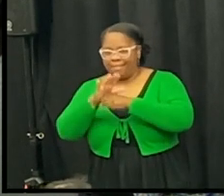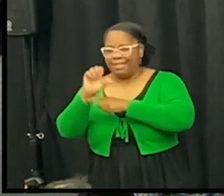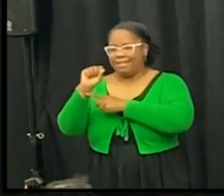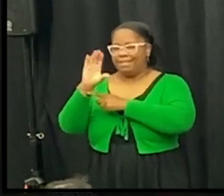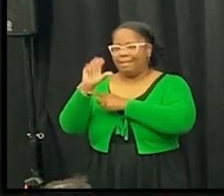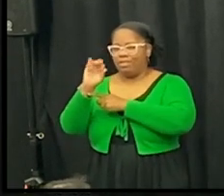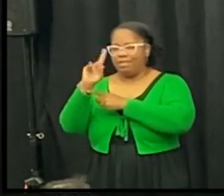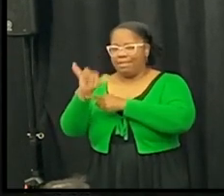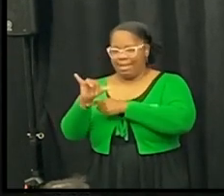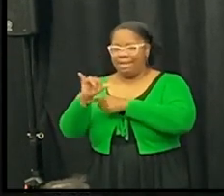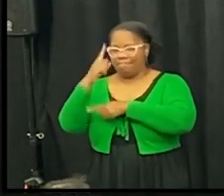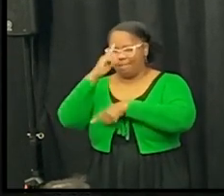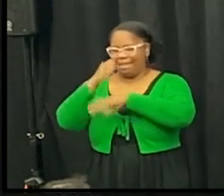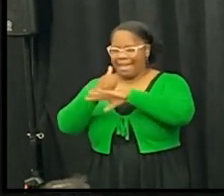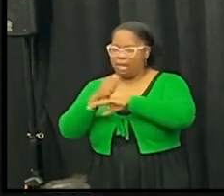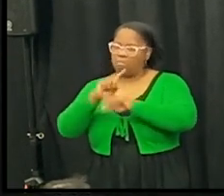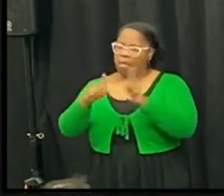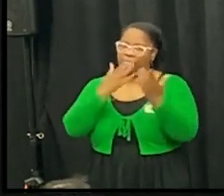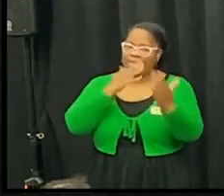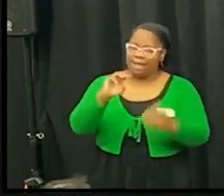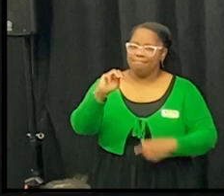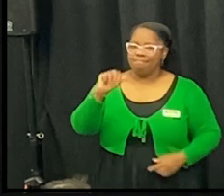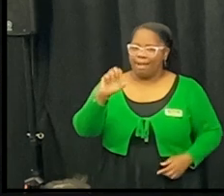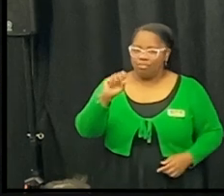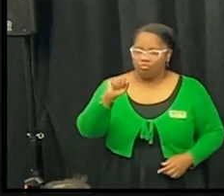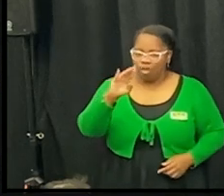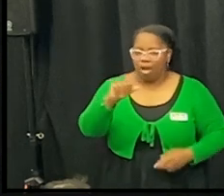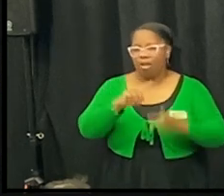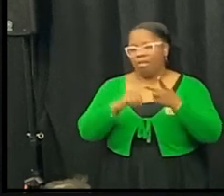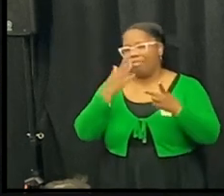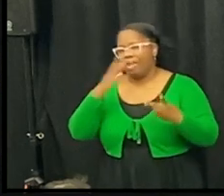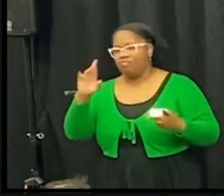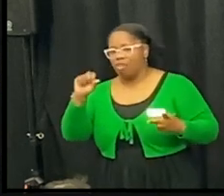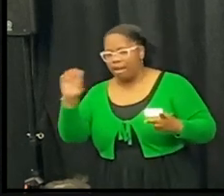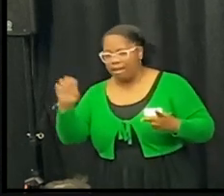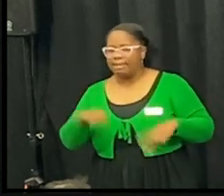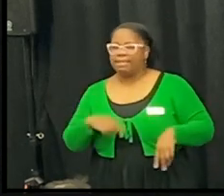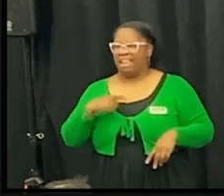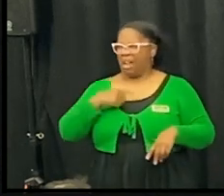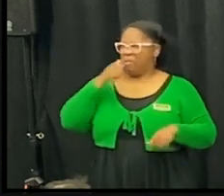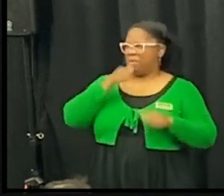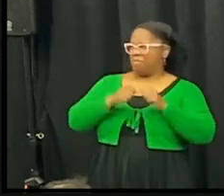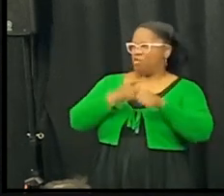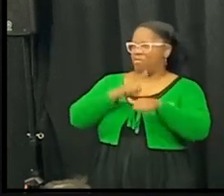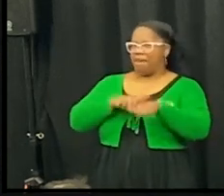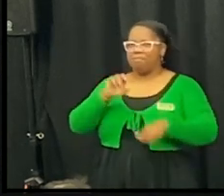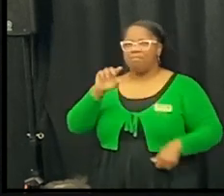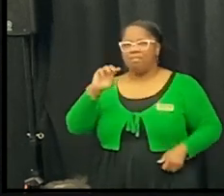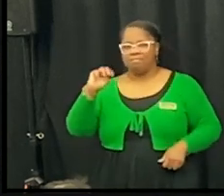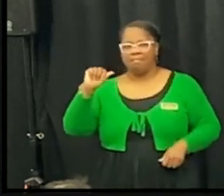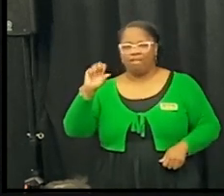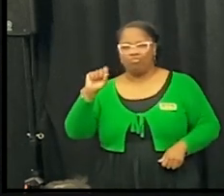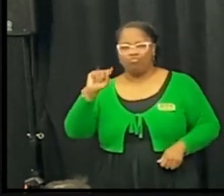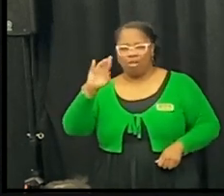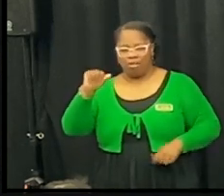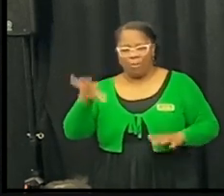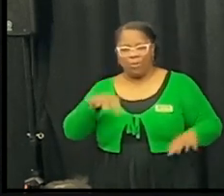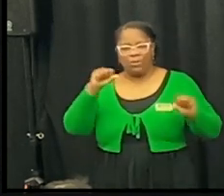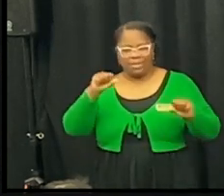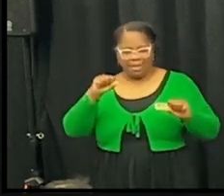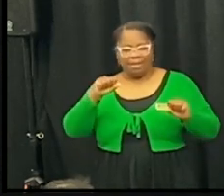also can't ever forget that first time Maestra did this concert in collaboration with